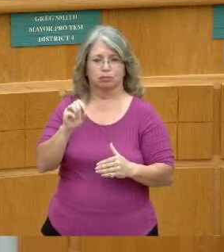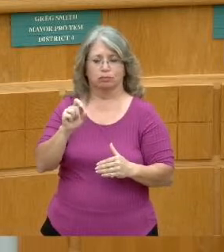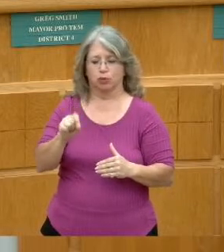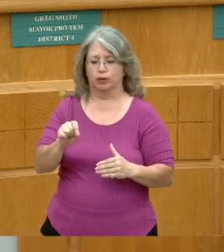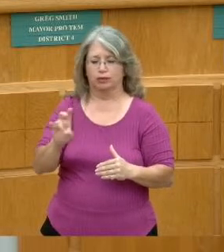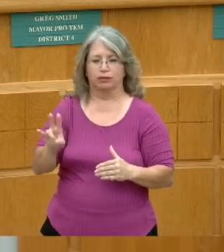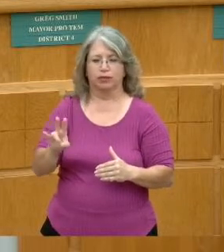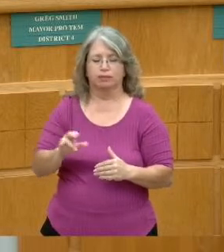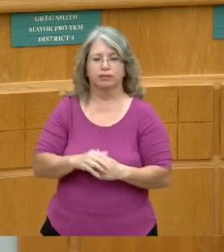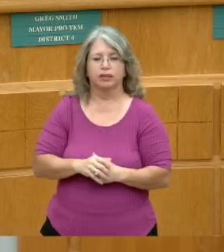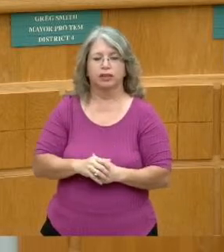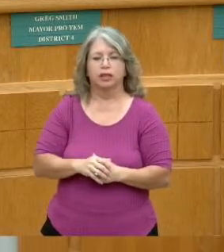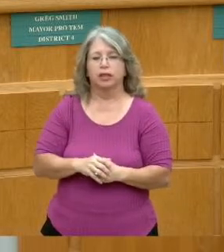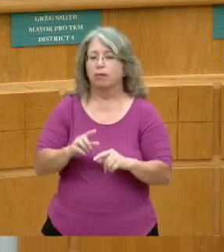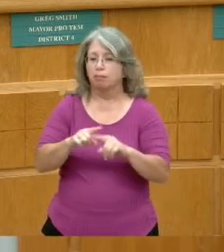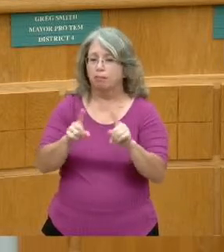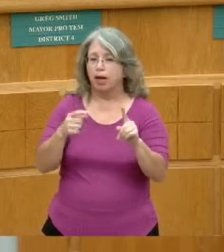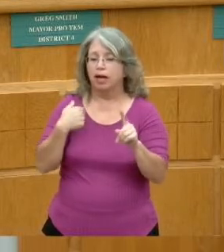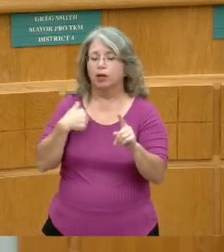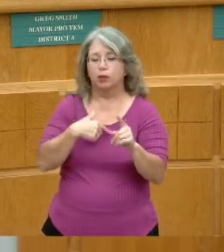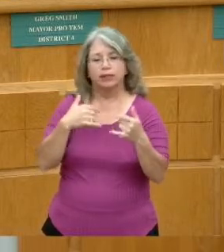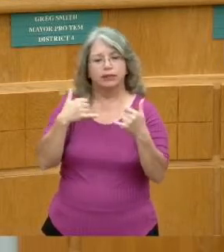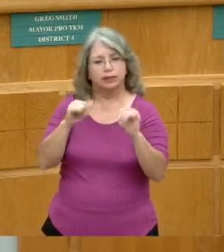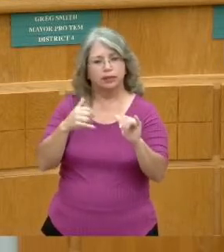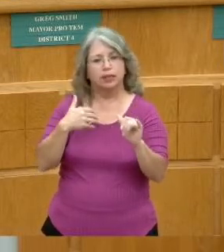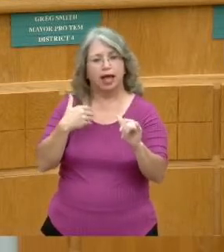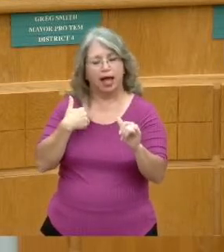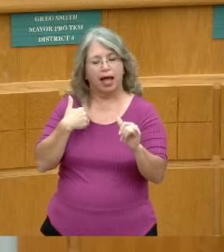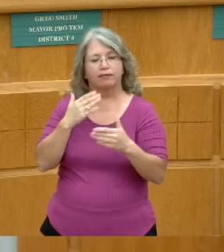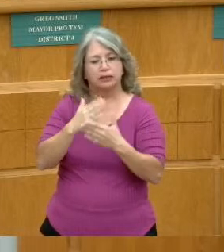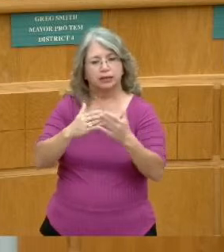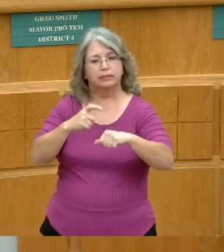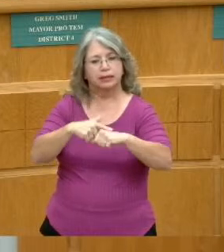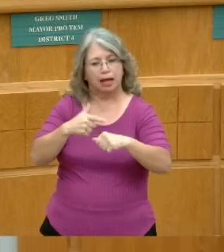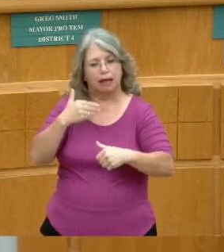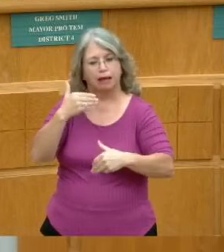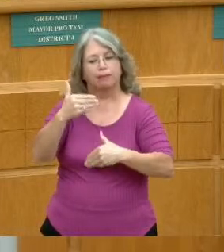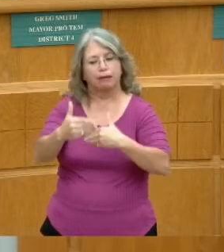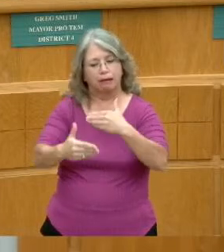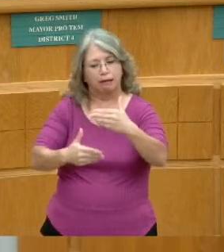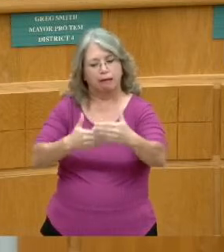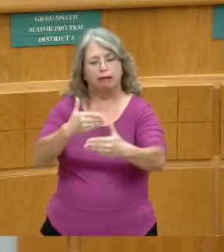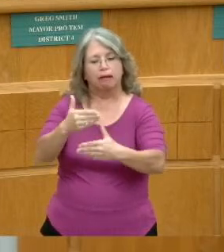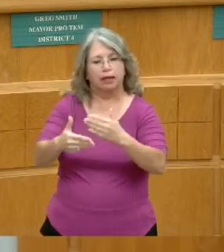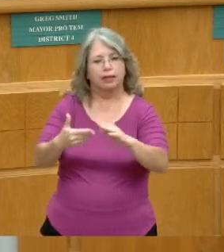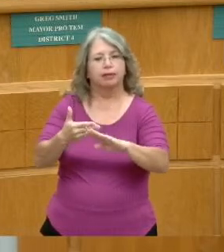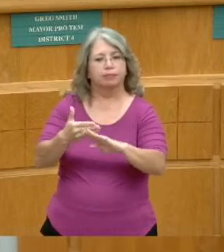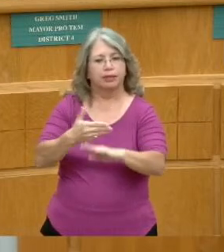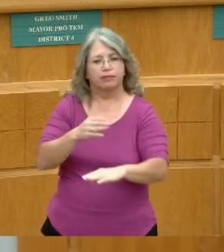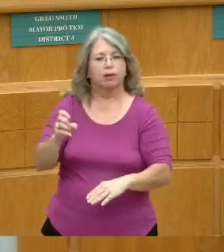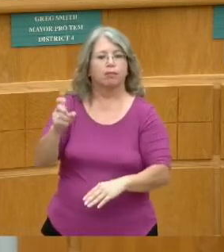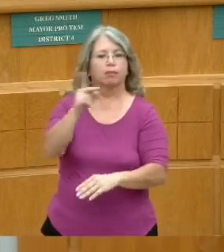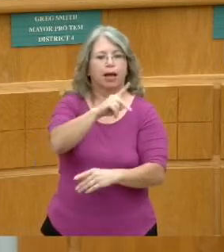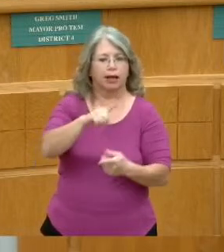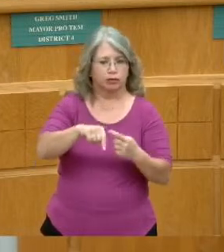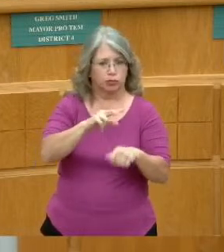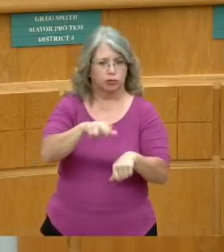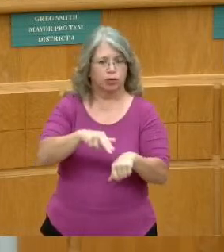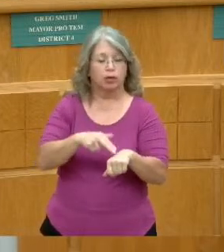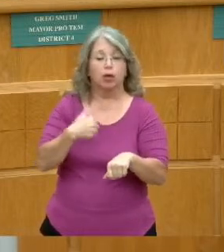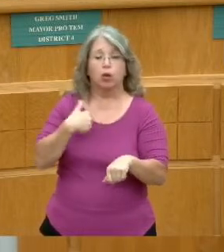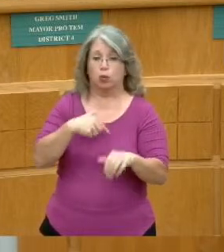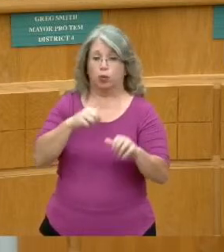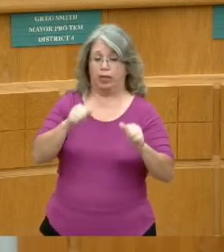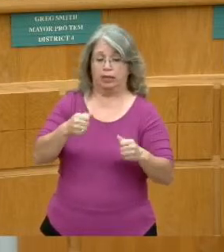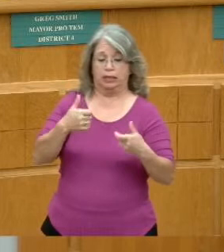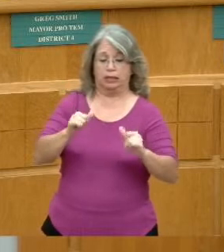to go back to normal. So we still have control over this transmission rate. And so right now we're